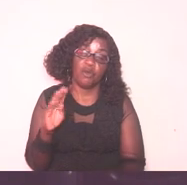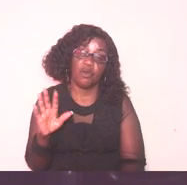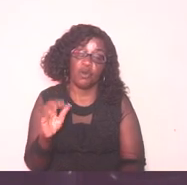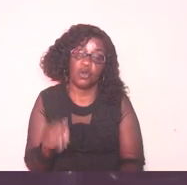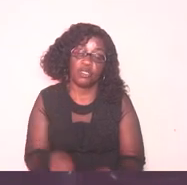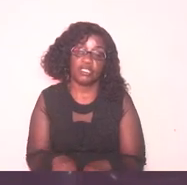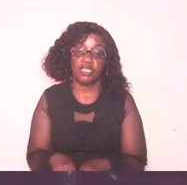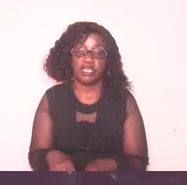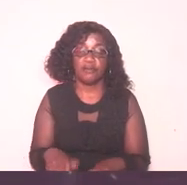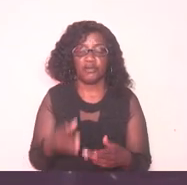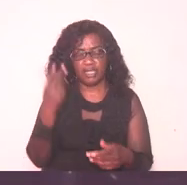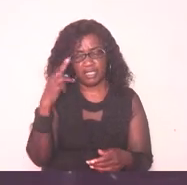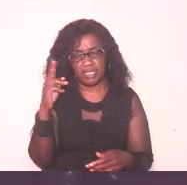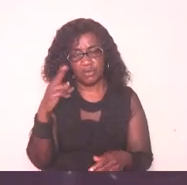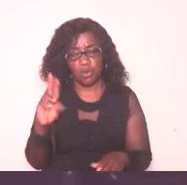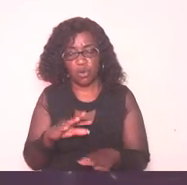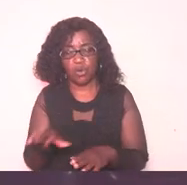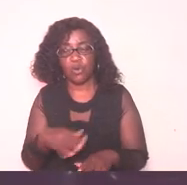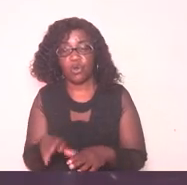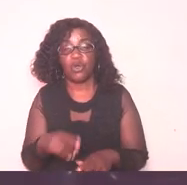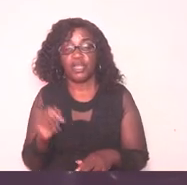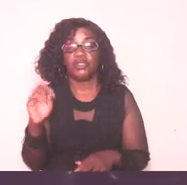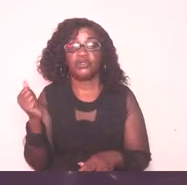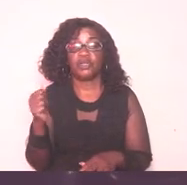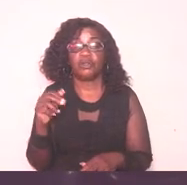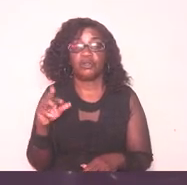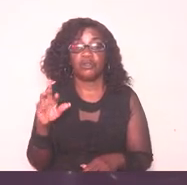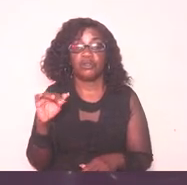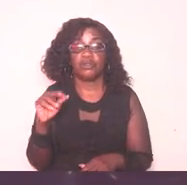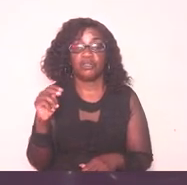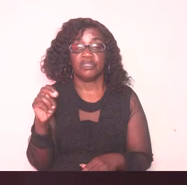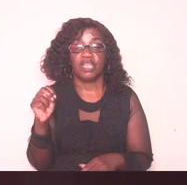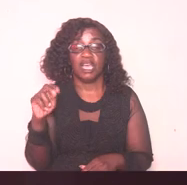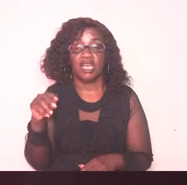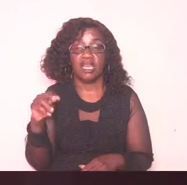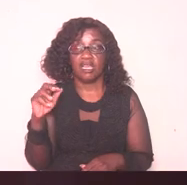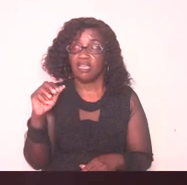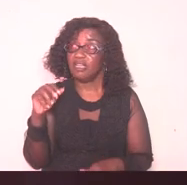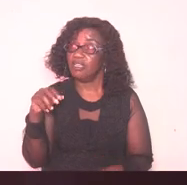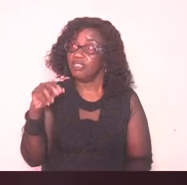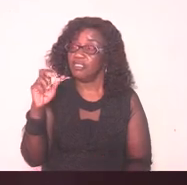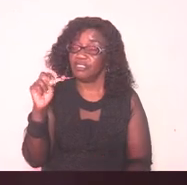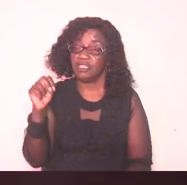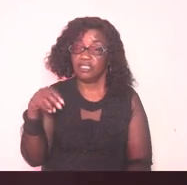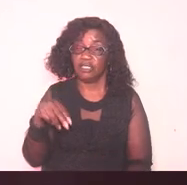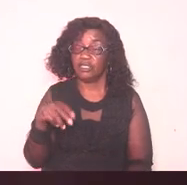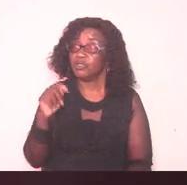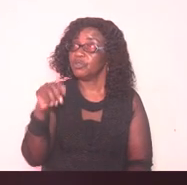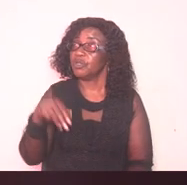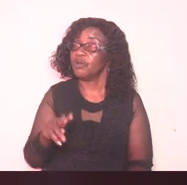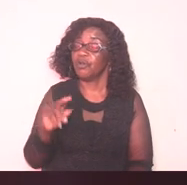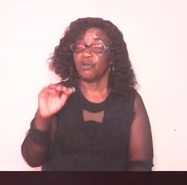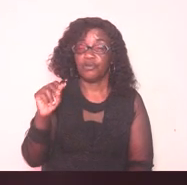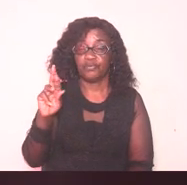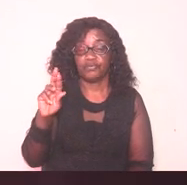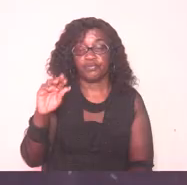some of the impulses and all of these are the natural urges that they go through. Now, we as side opposition, we are coming and we're saying that what we want is for people